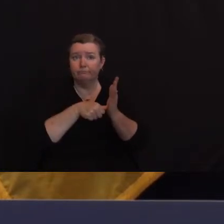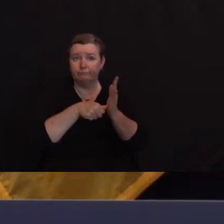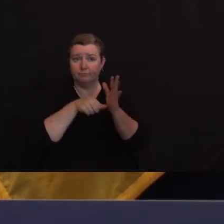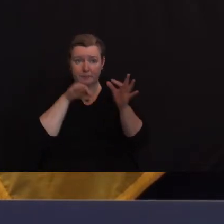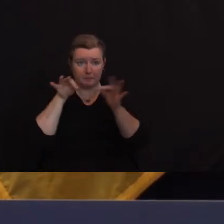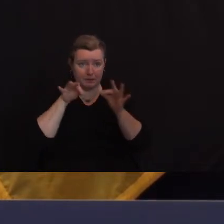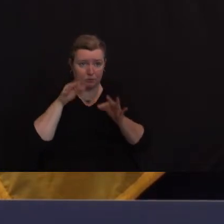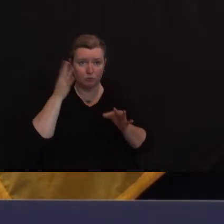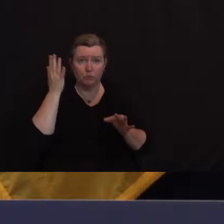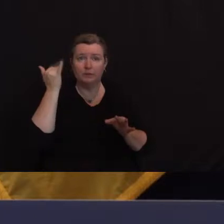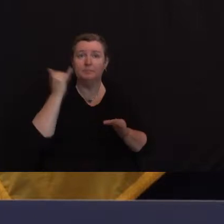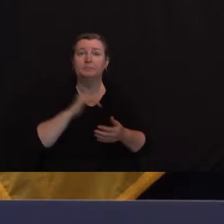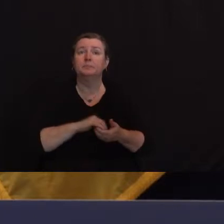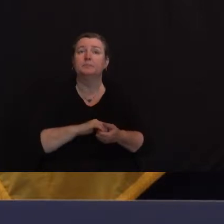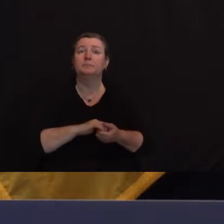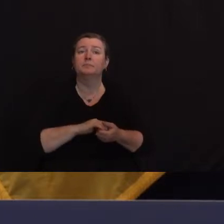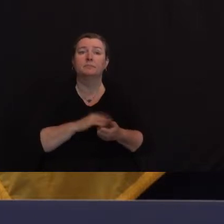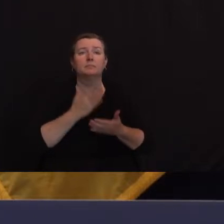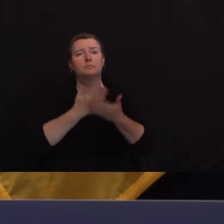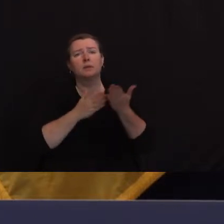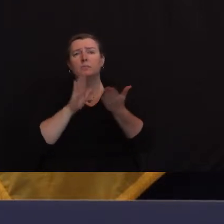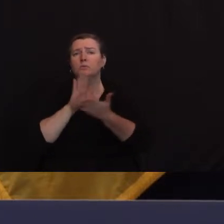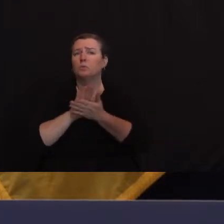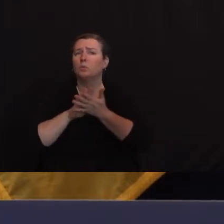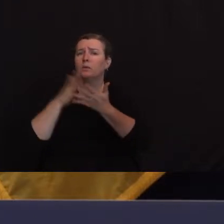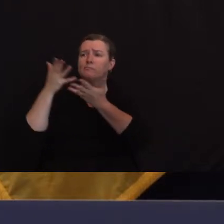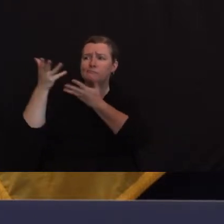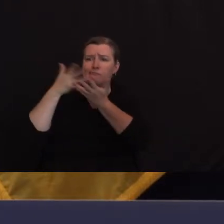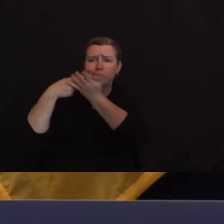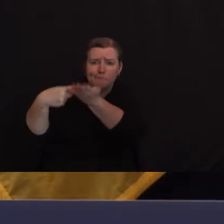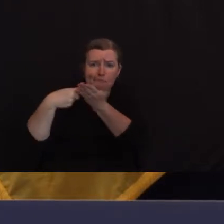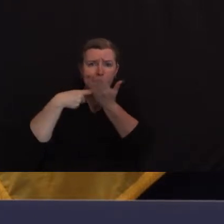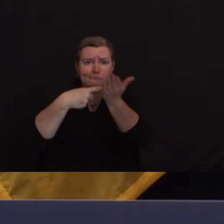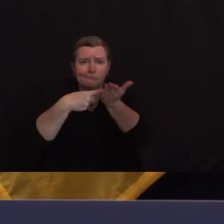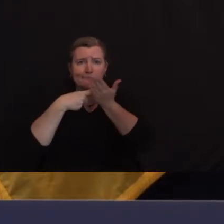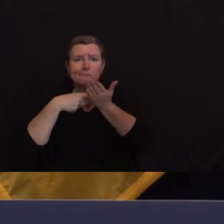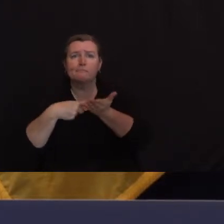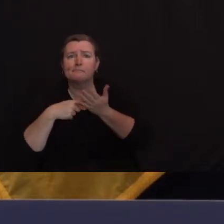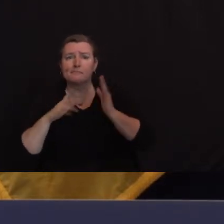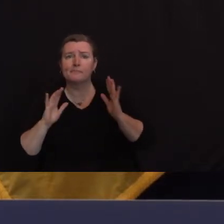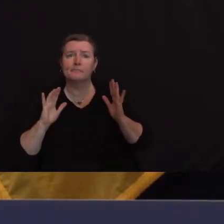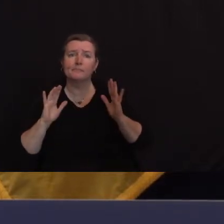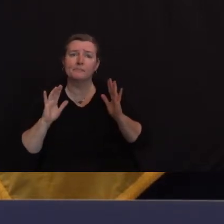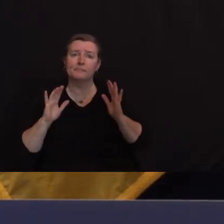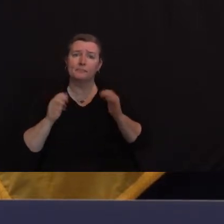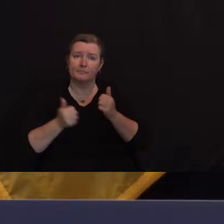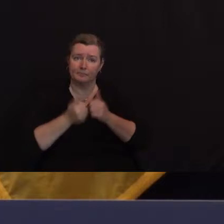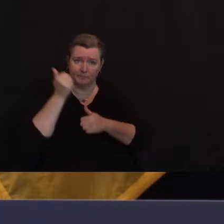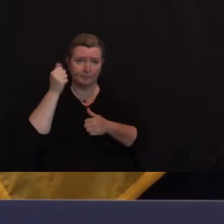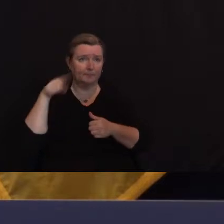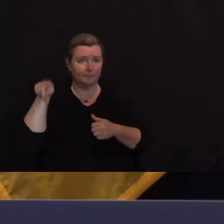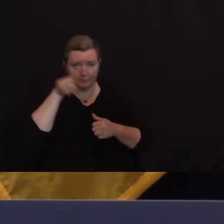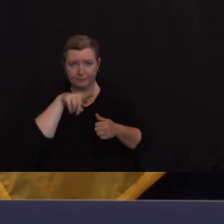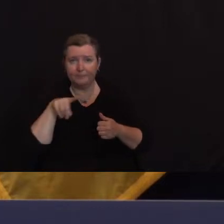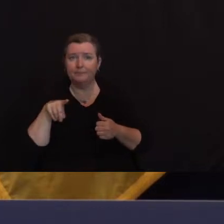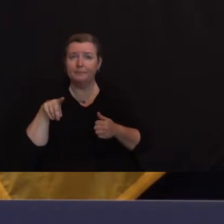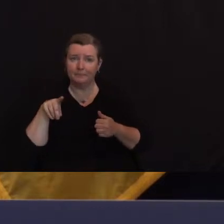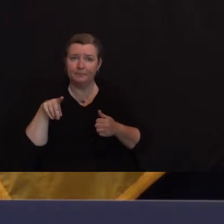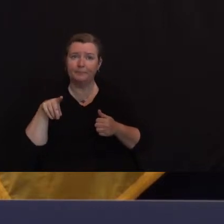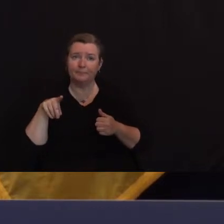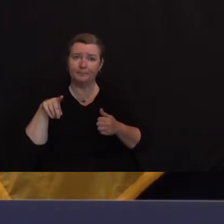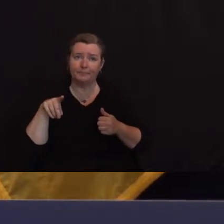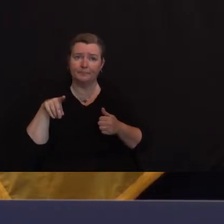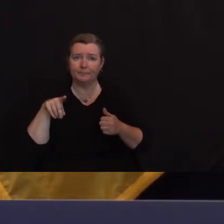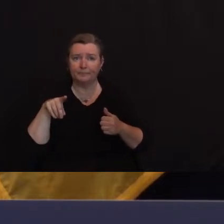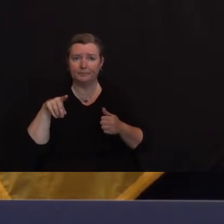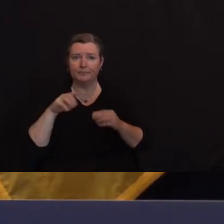forths with a few districts, and I have to say overwhelmingly folks have been leaning. There's been obviously